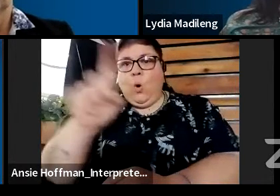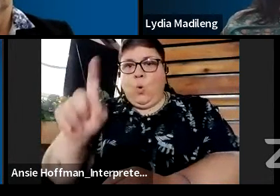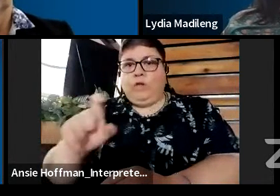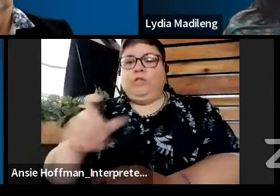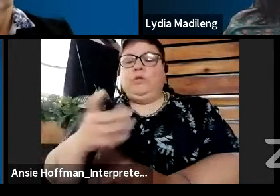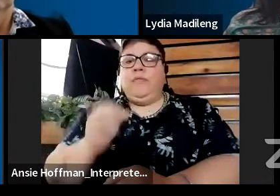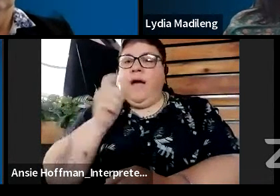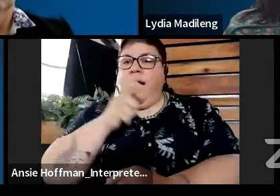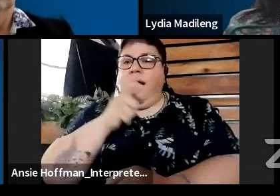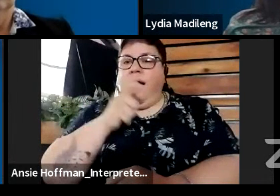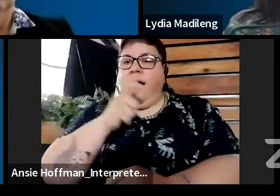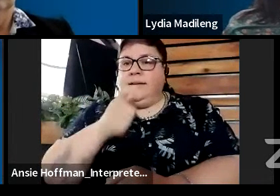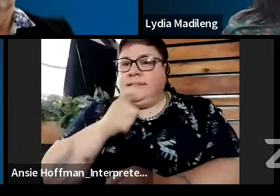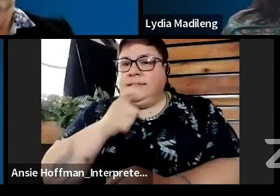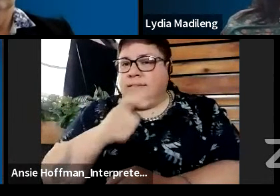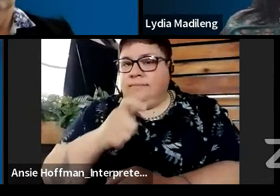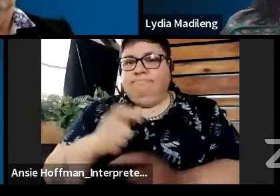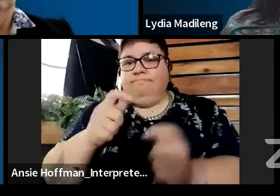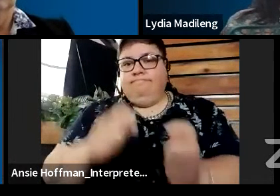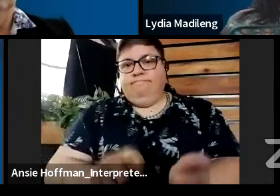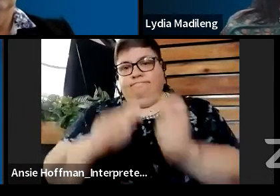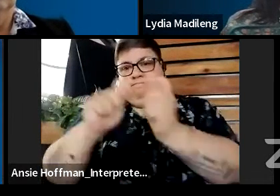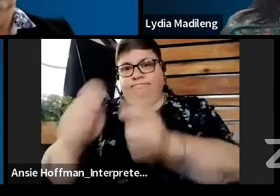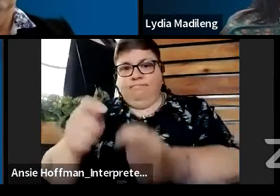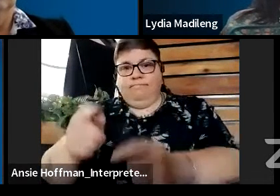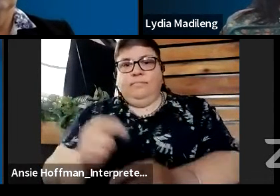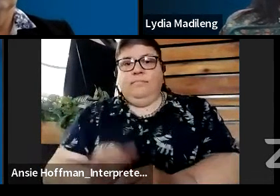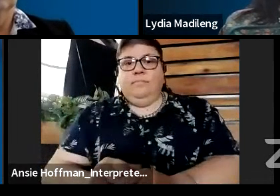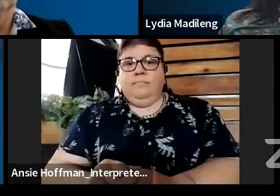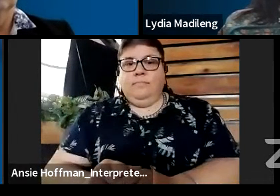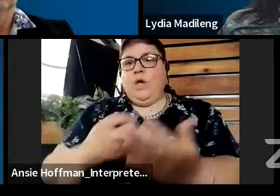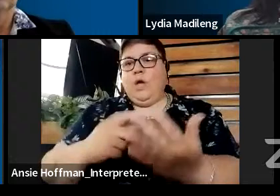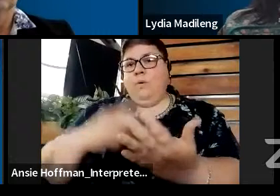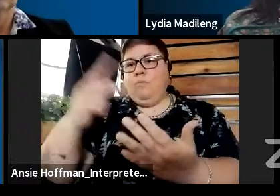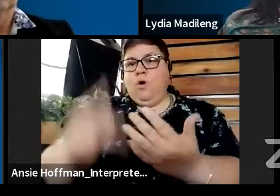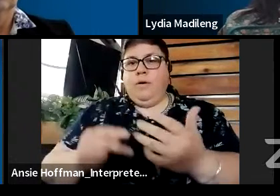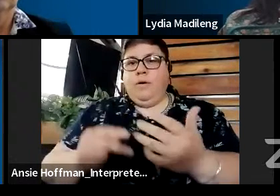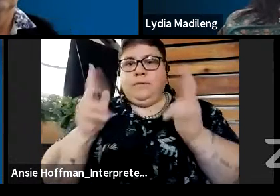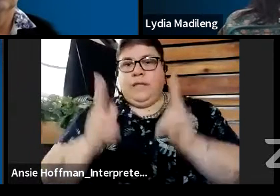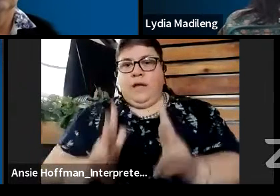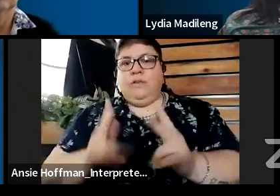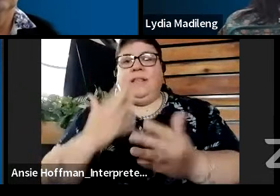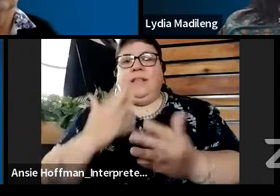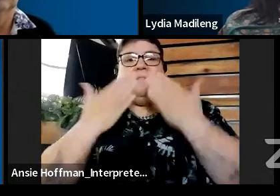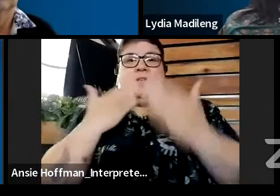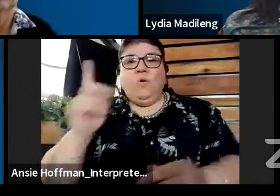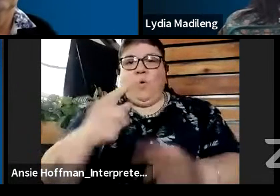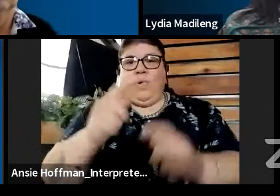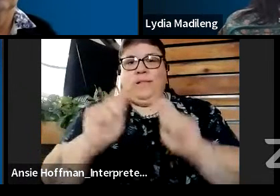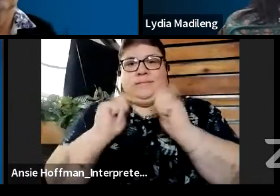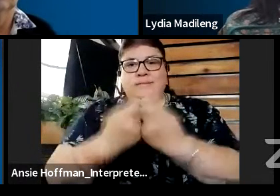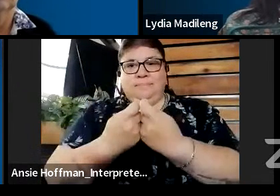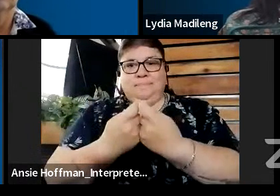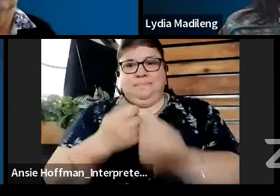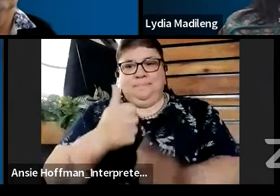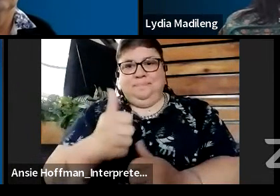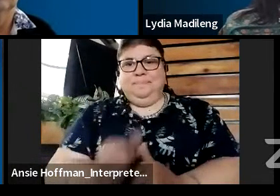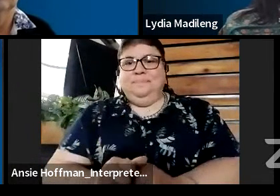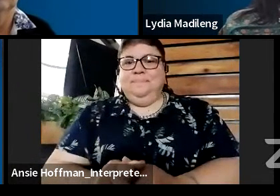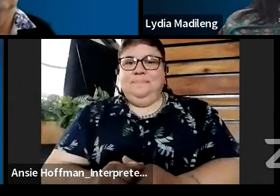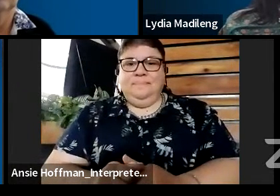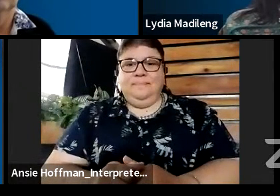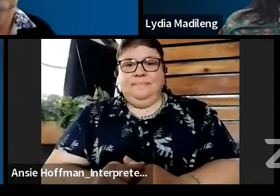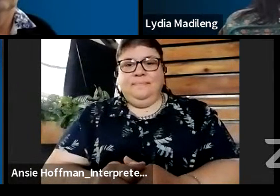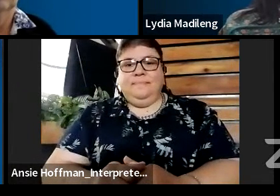I think I'll hand over to Bomani for closing remarks. Thank you very much, everybody, for the answers and questions. Thank